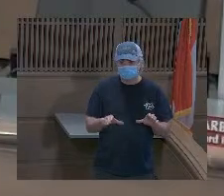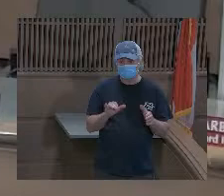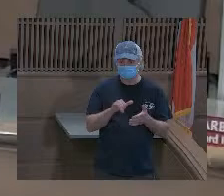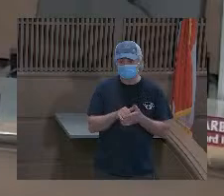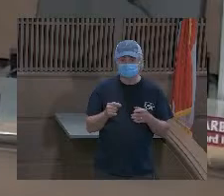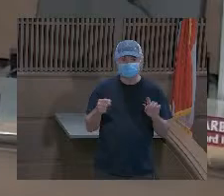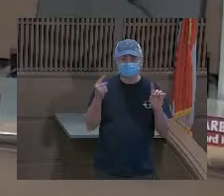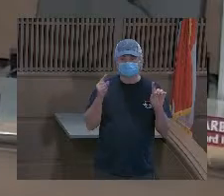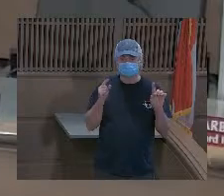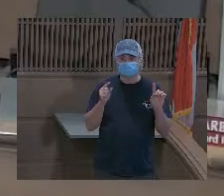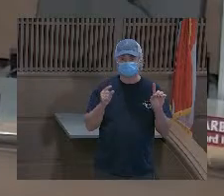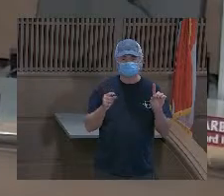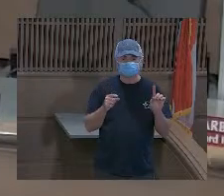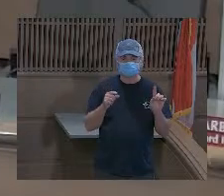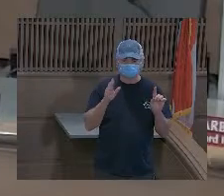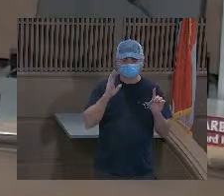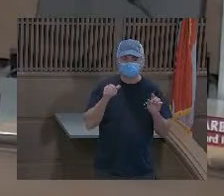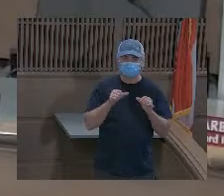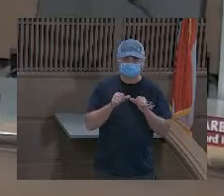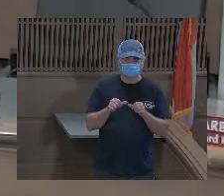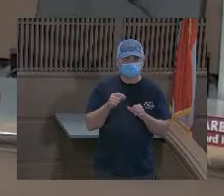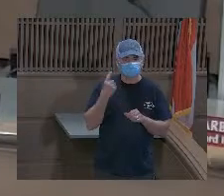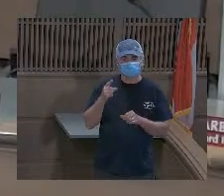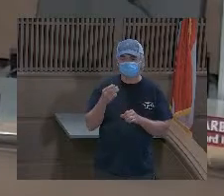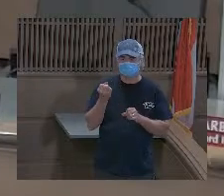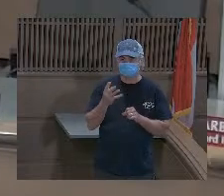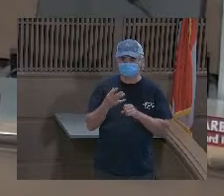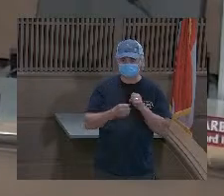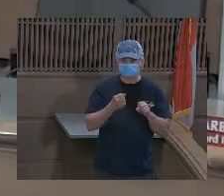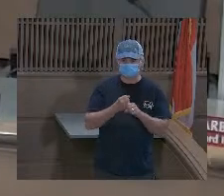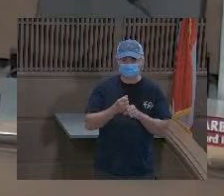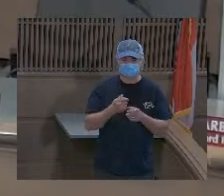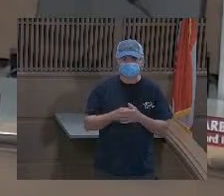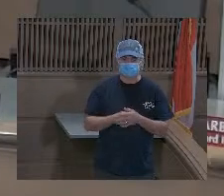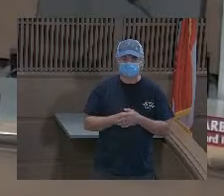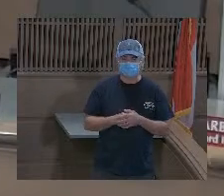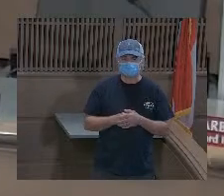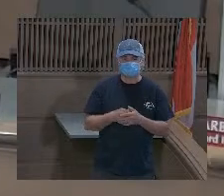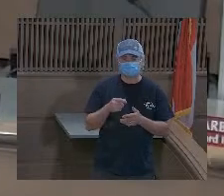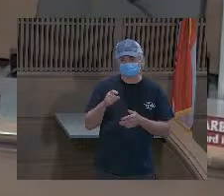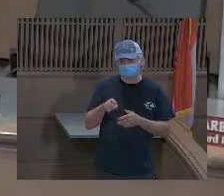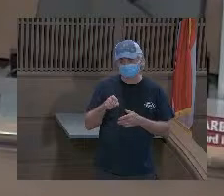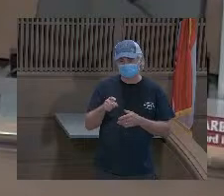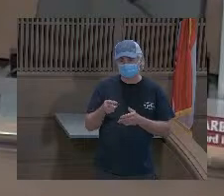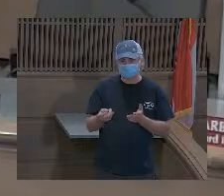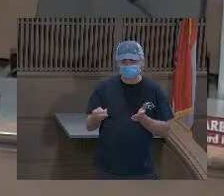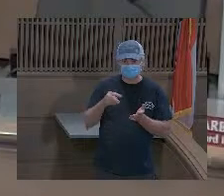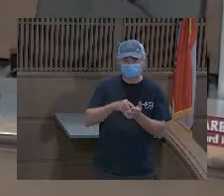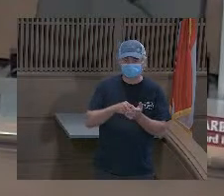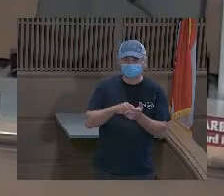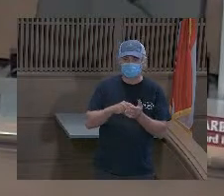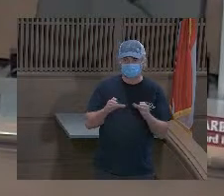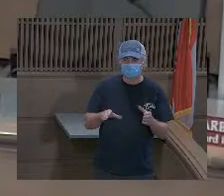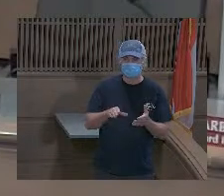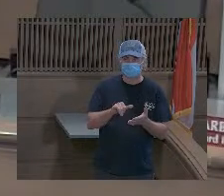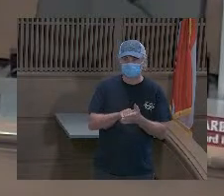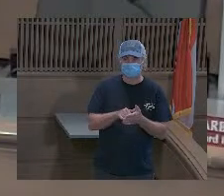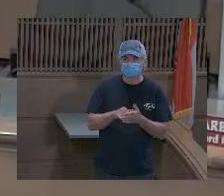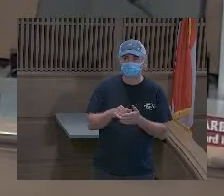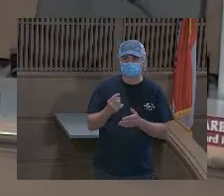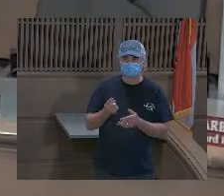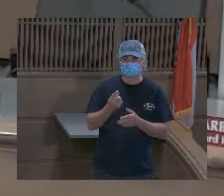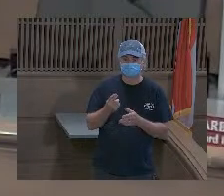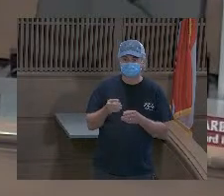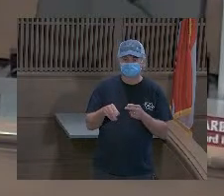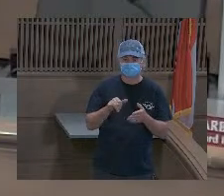you to think twice and get up and do something about it. Because I don't want to be coming to your house, carrying you and putting you in the